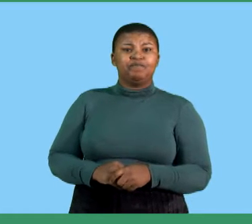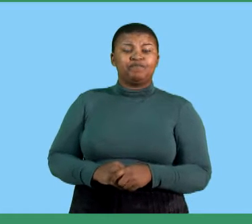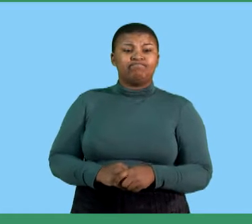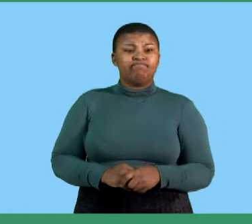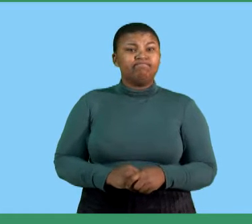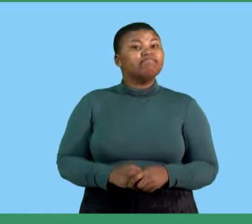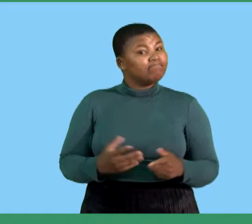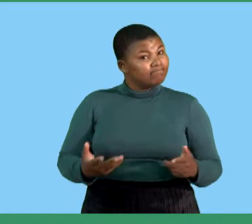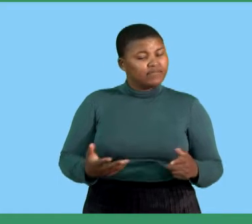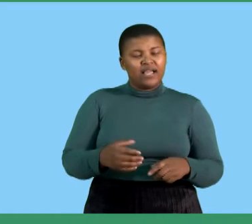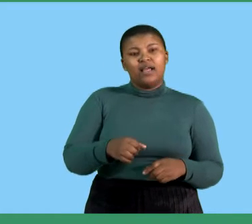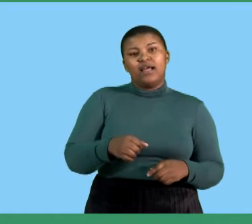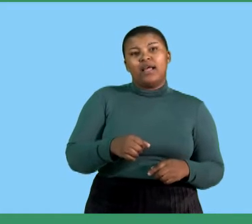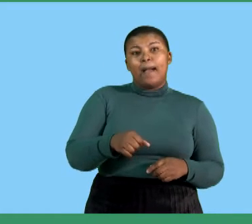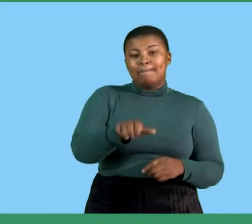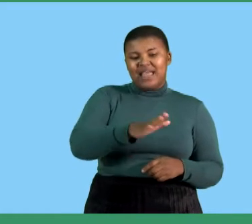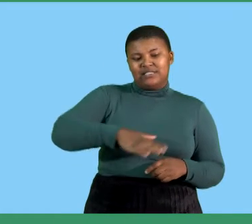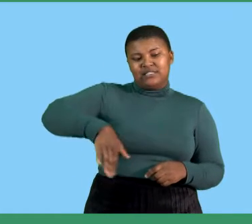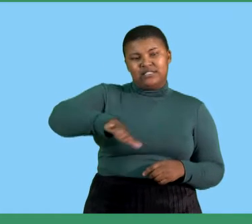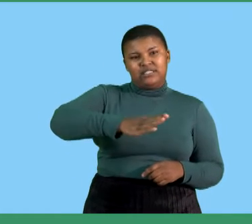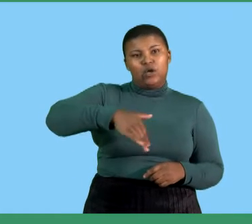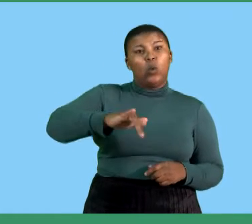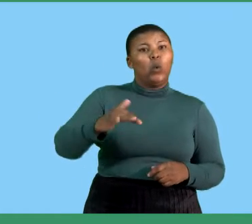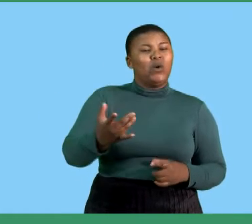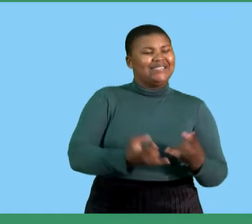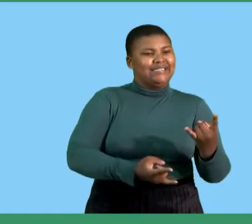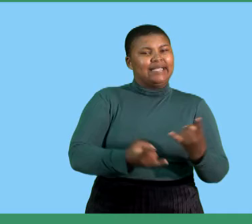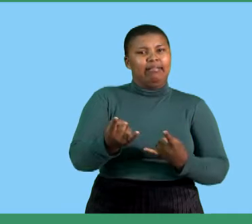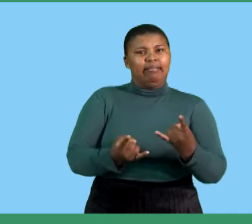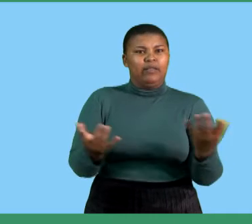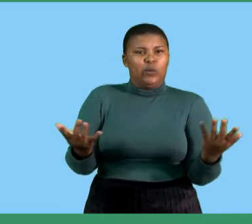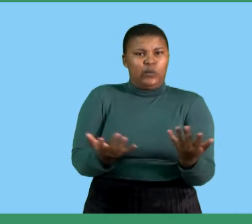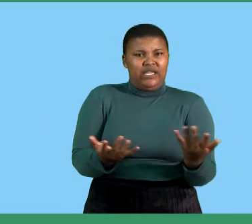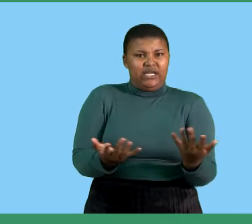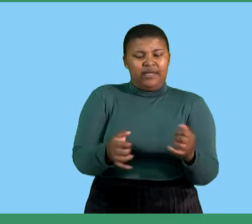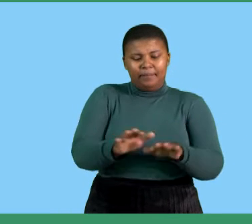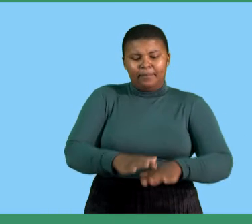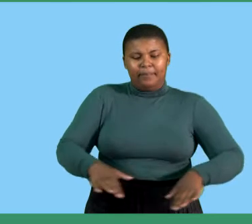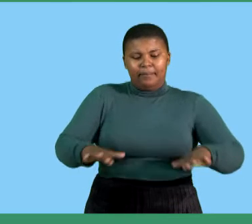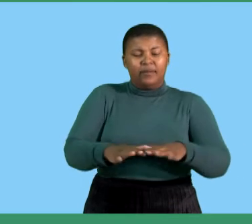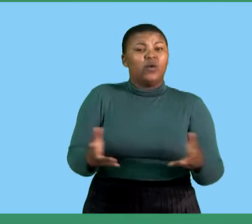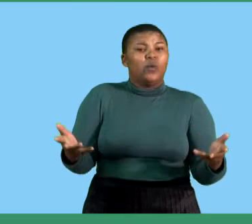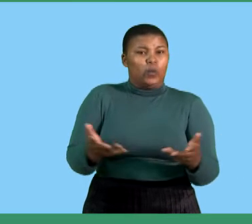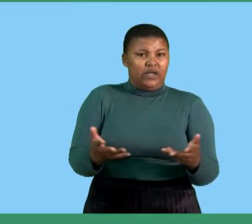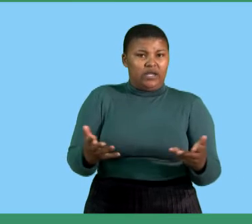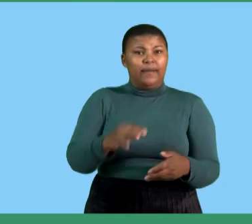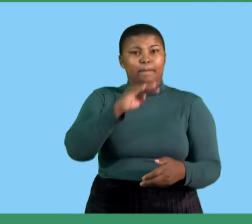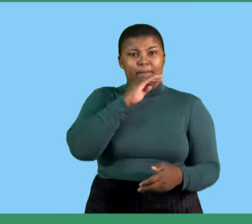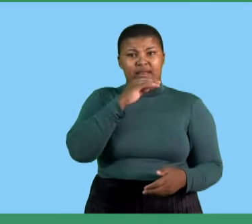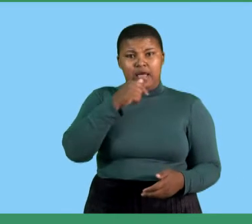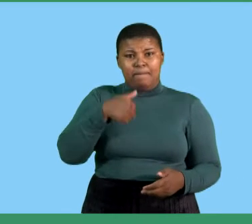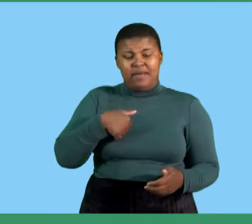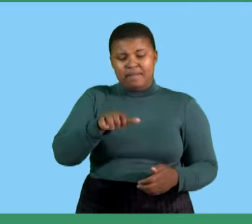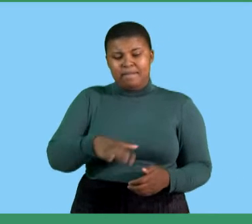pricing your product, you need to look at the place or distribution. Where will you be located? So here we are talking about the location